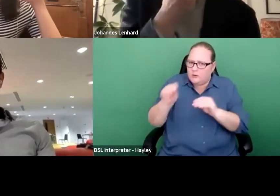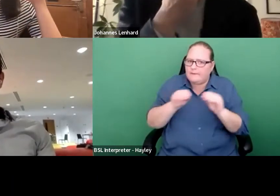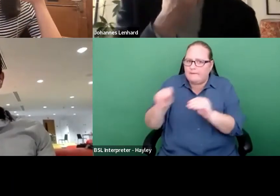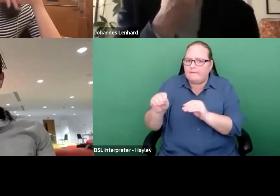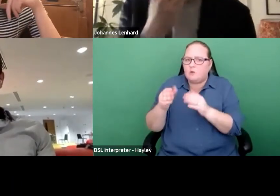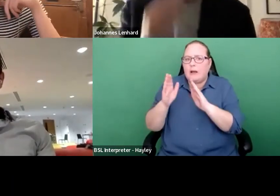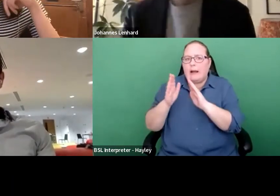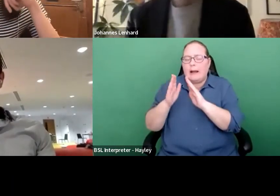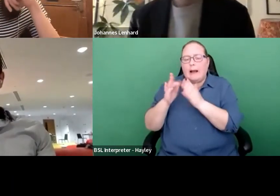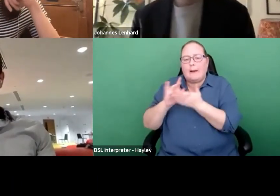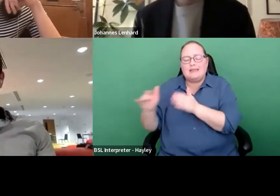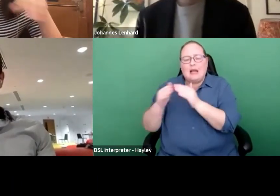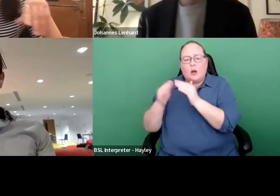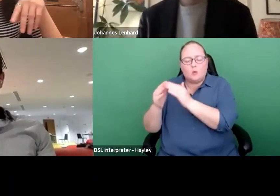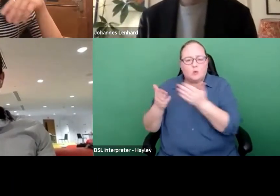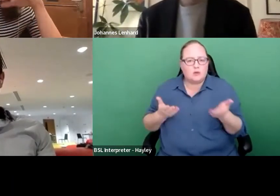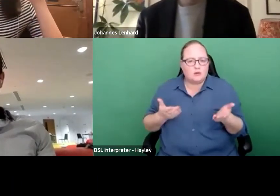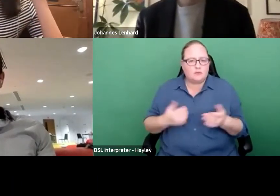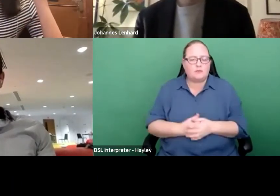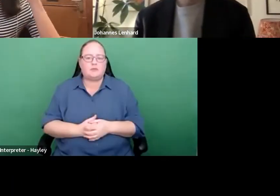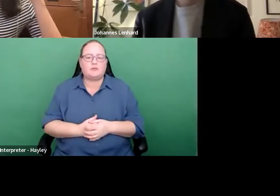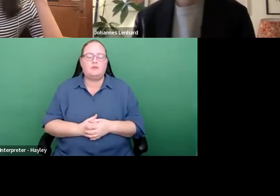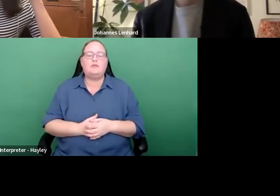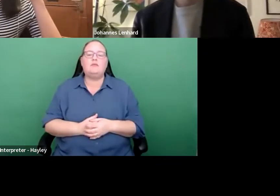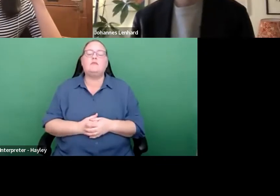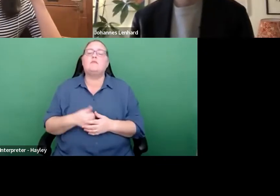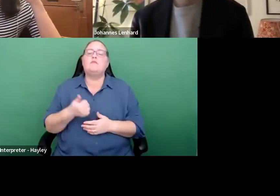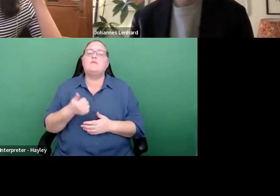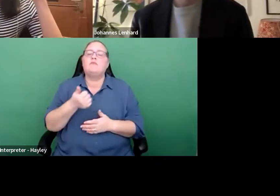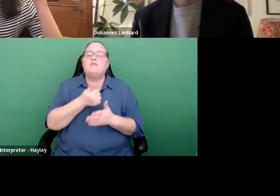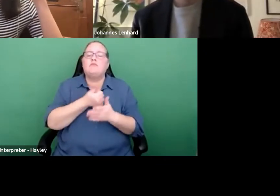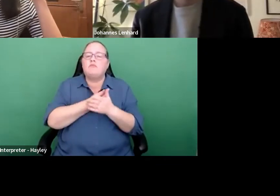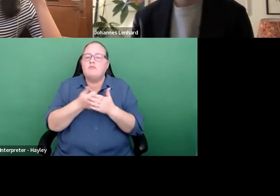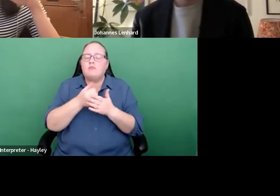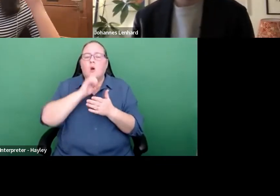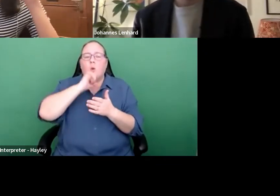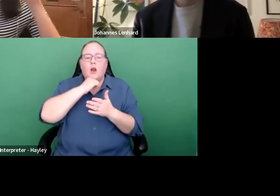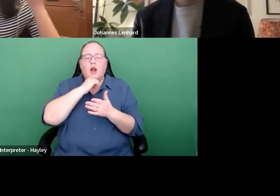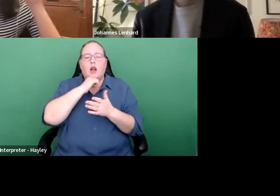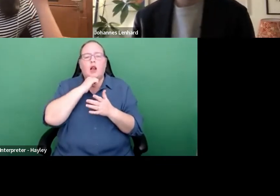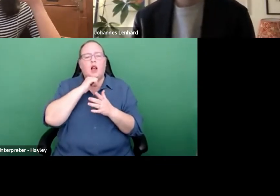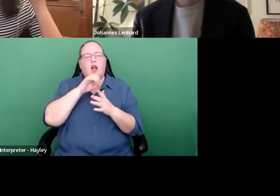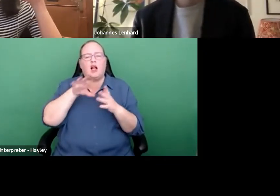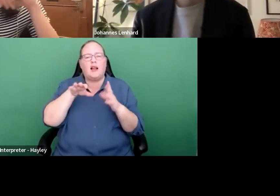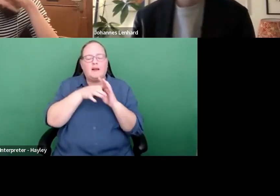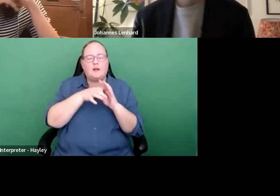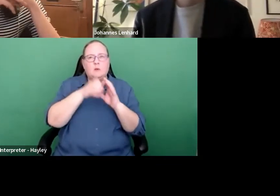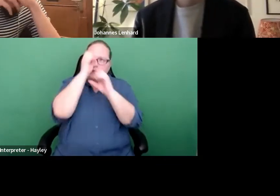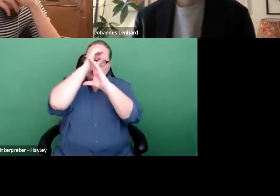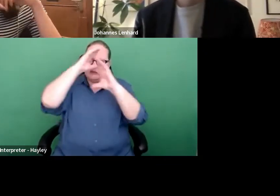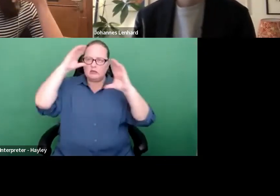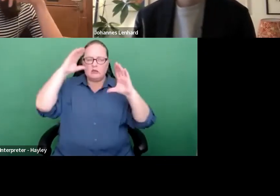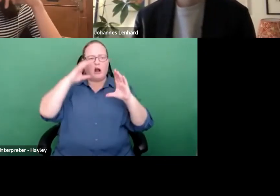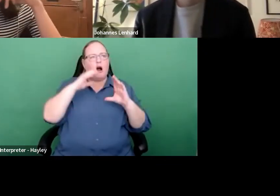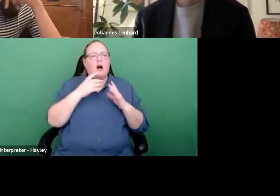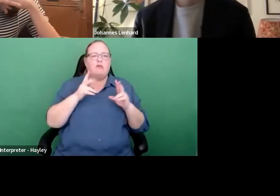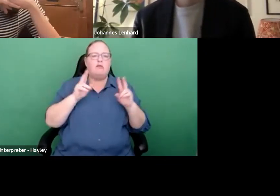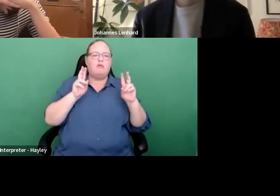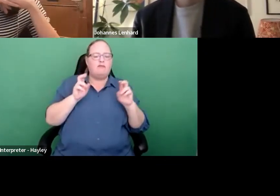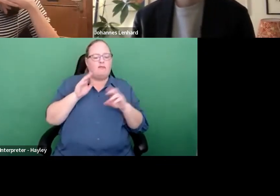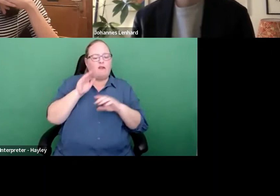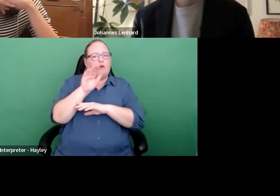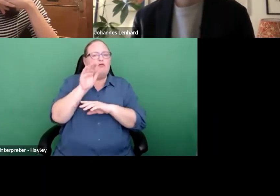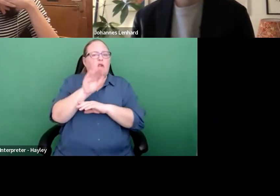new problem, often attached to a particular imagination of a foreigner who is seen to hollow out London, my early